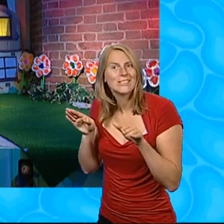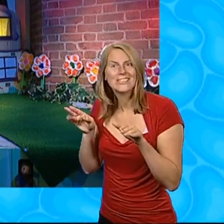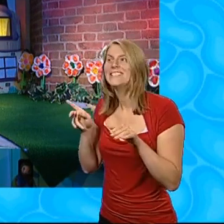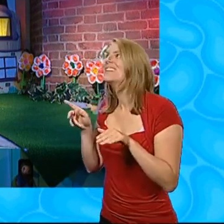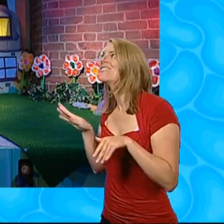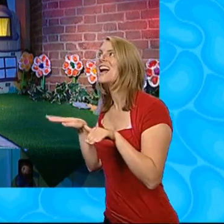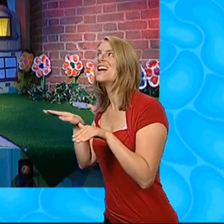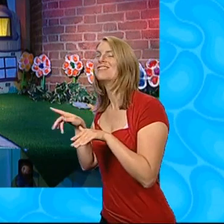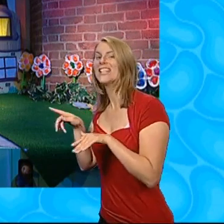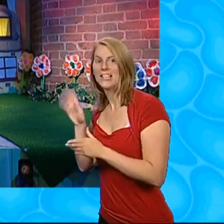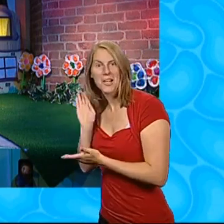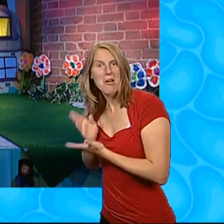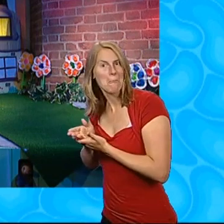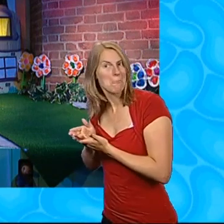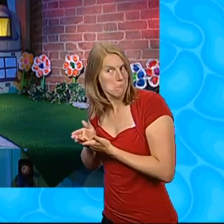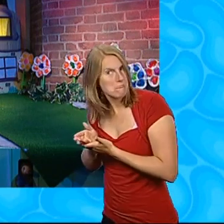Fairies?